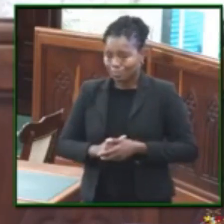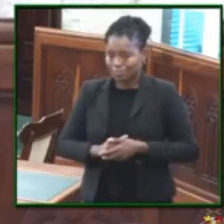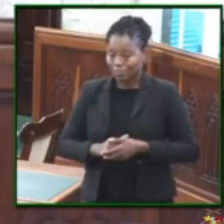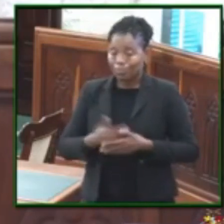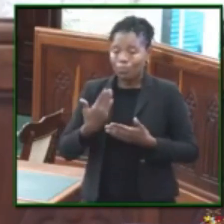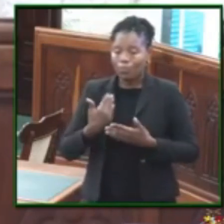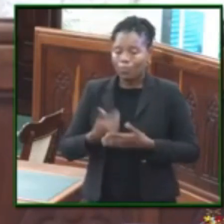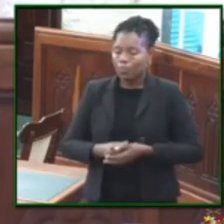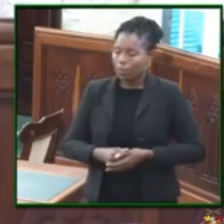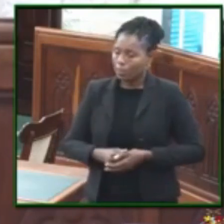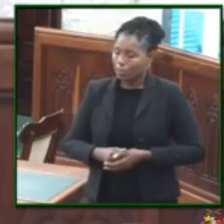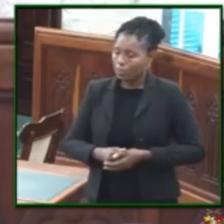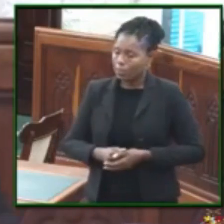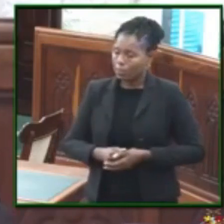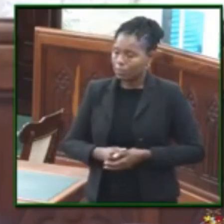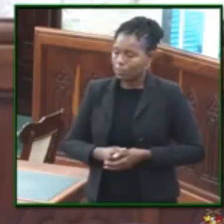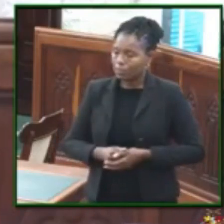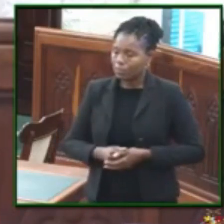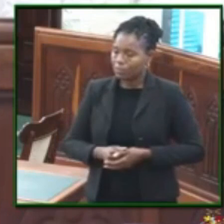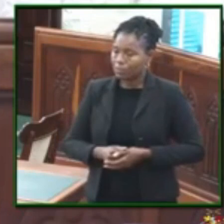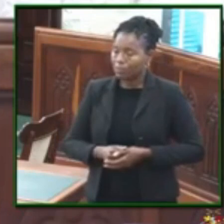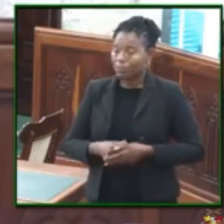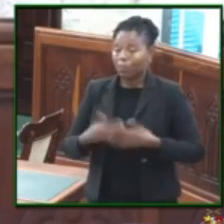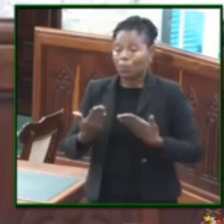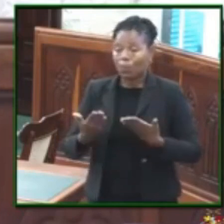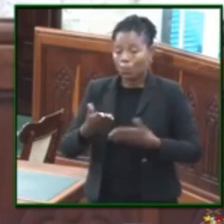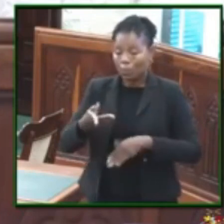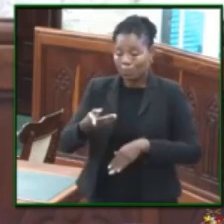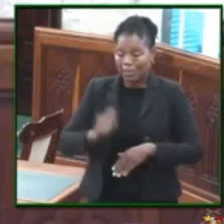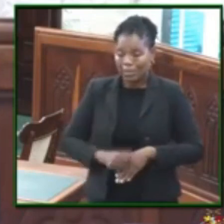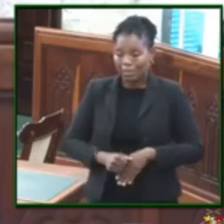hawker, you had to buy.